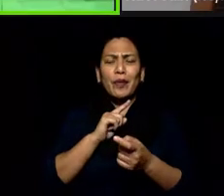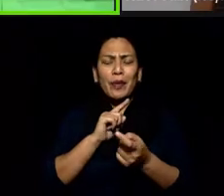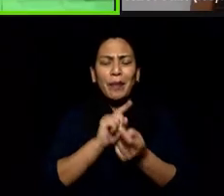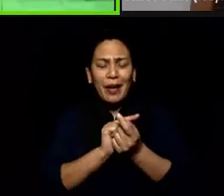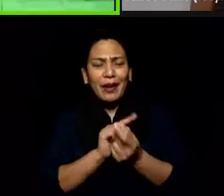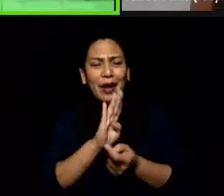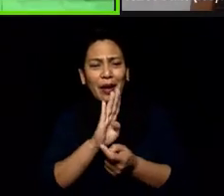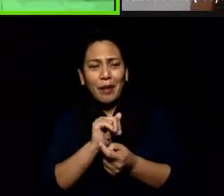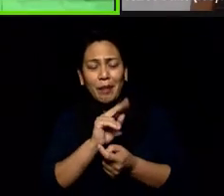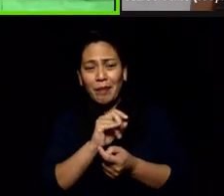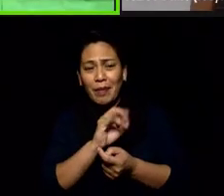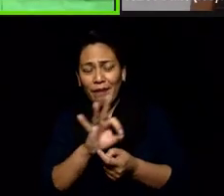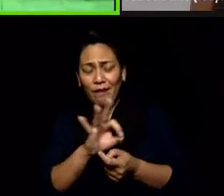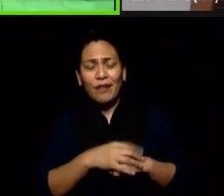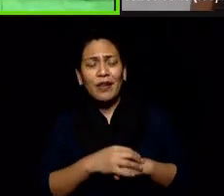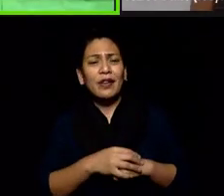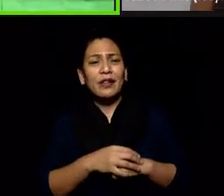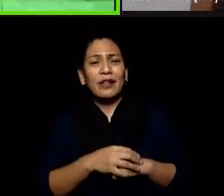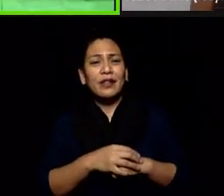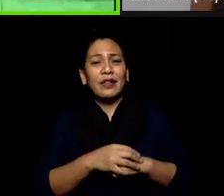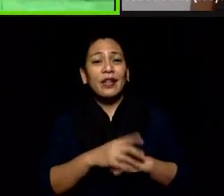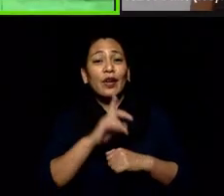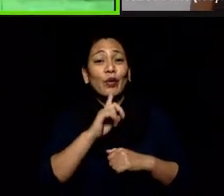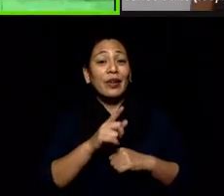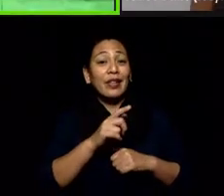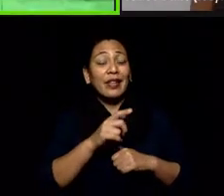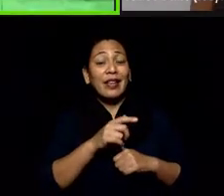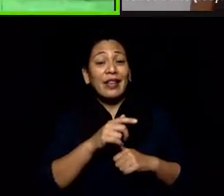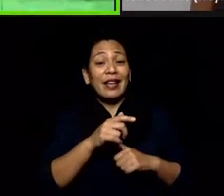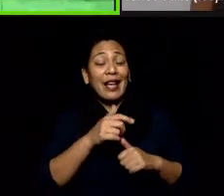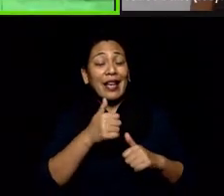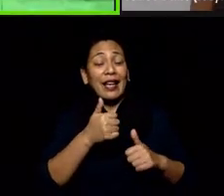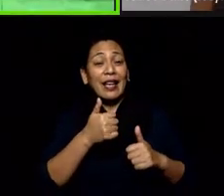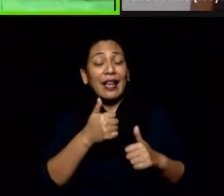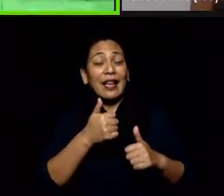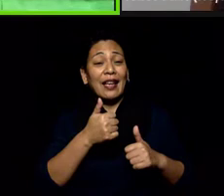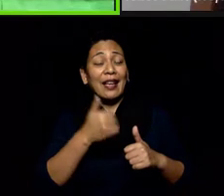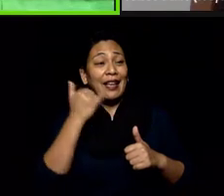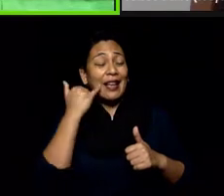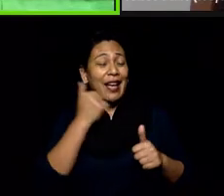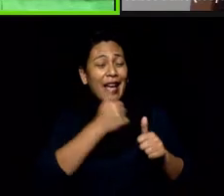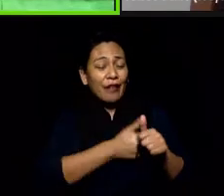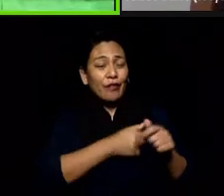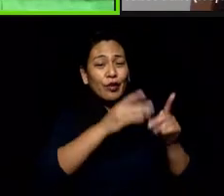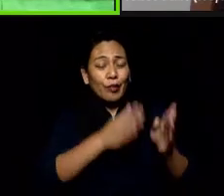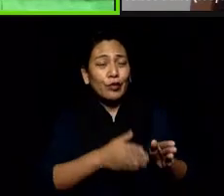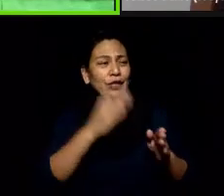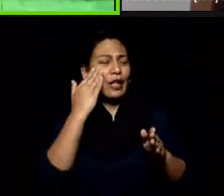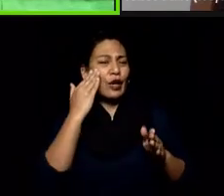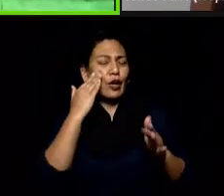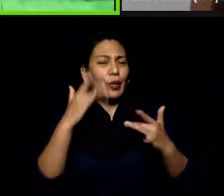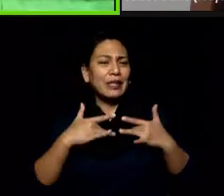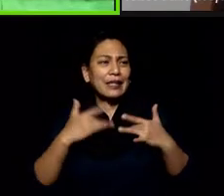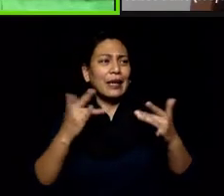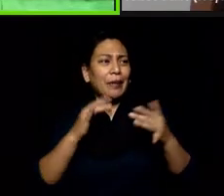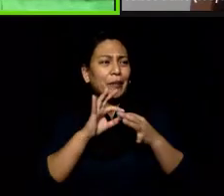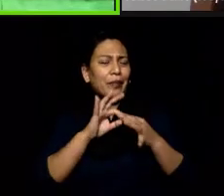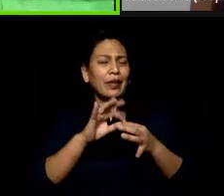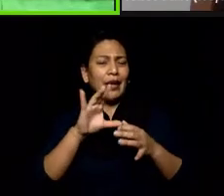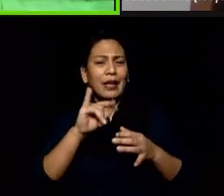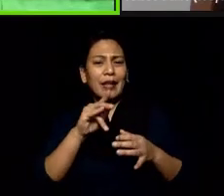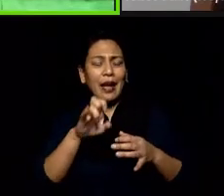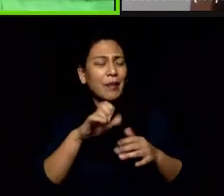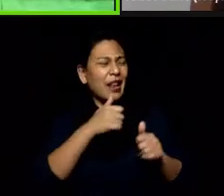person to a speaker who knows what is going on with regards to different elements around climate change spoke